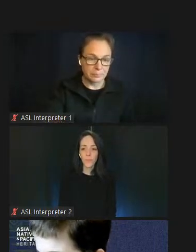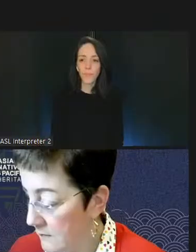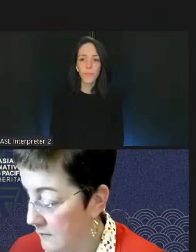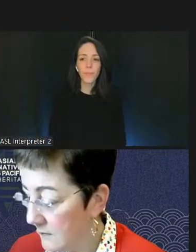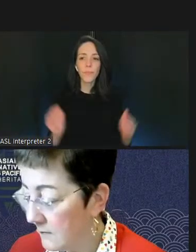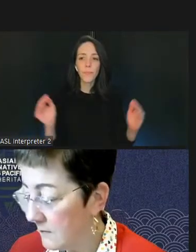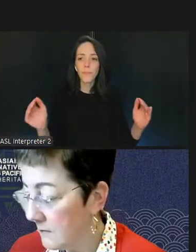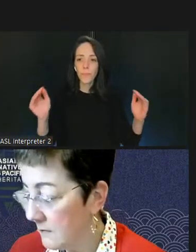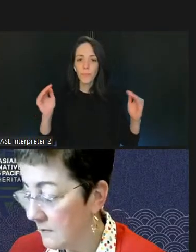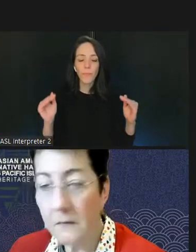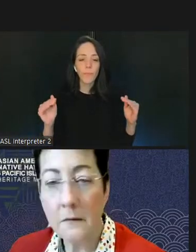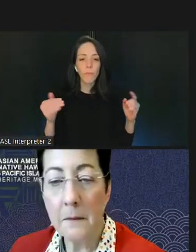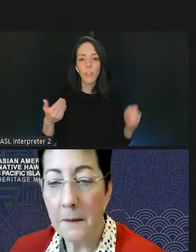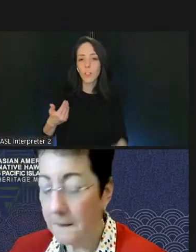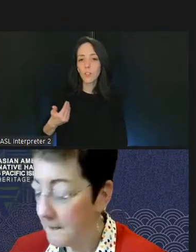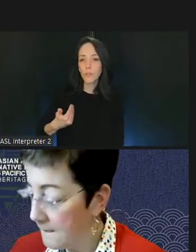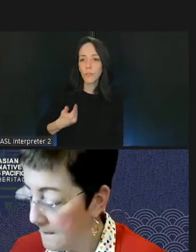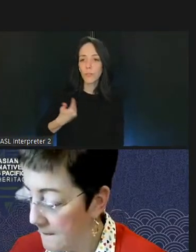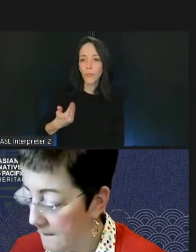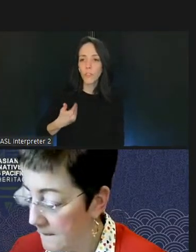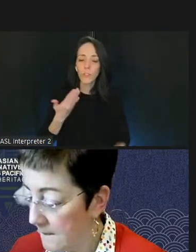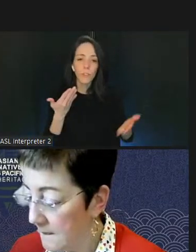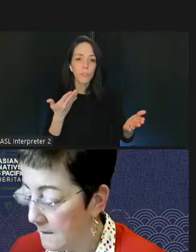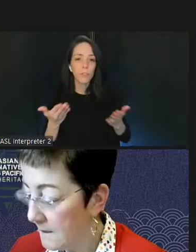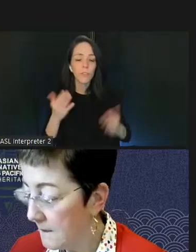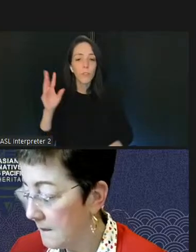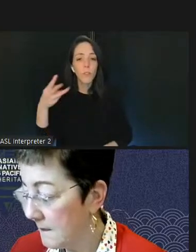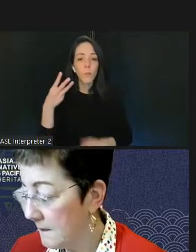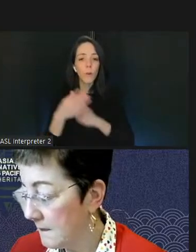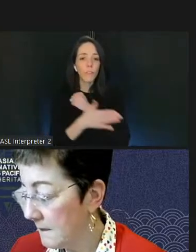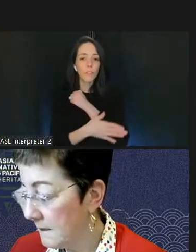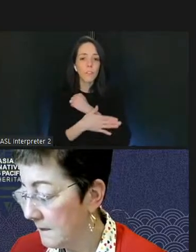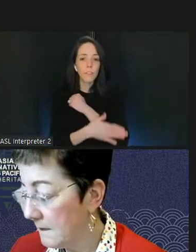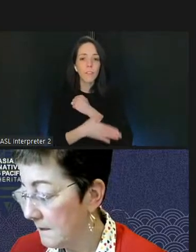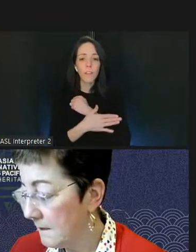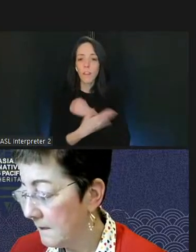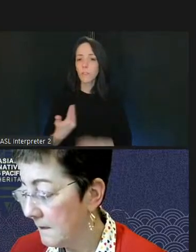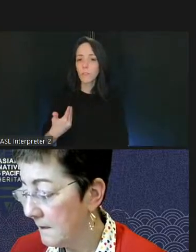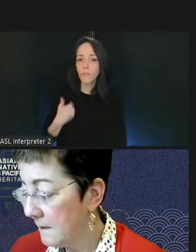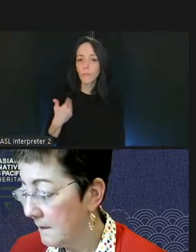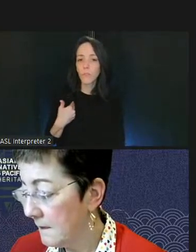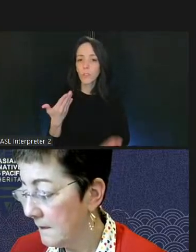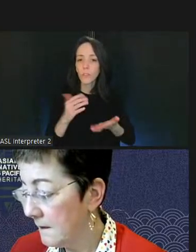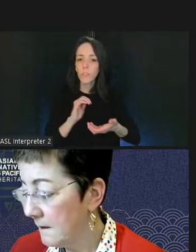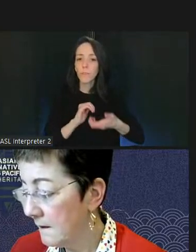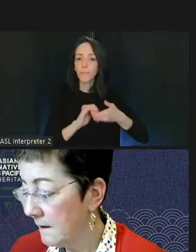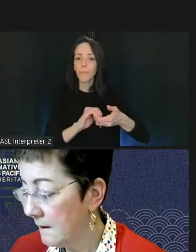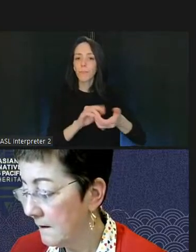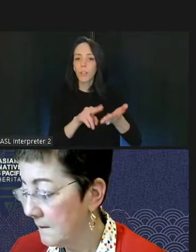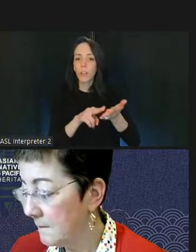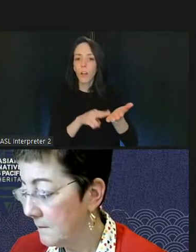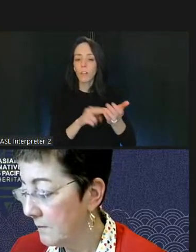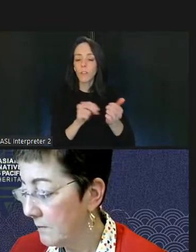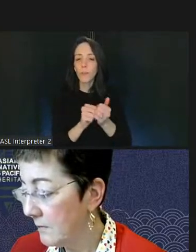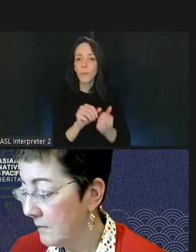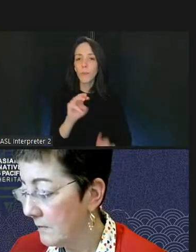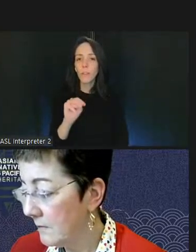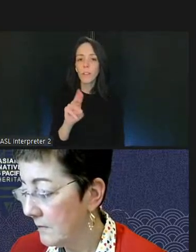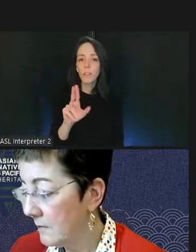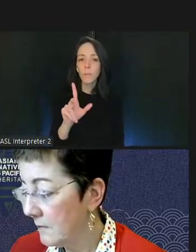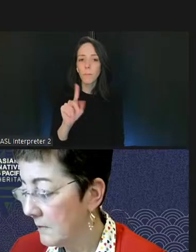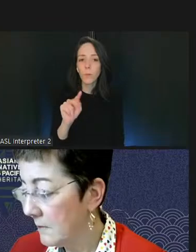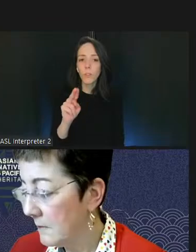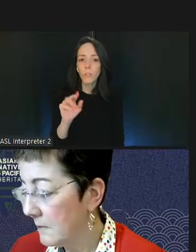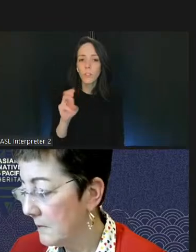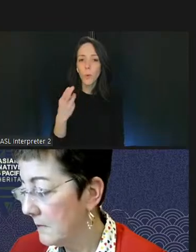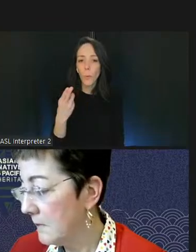Moving to juvenile services. The Washington County Juvenile Department contracts with Multnomah County for the use of their secured detention beds, and